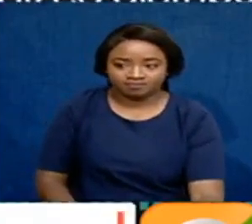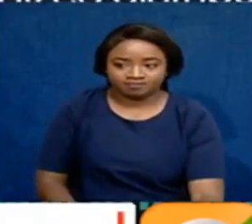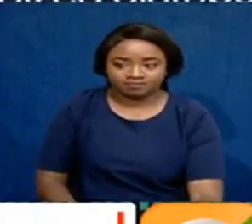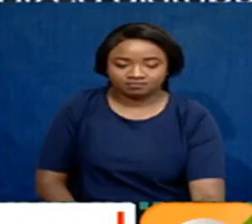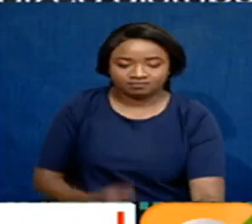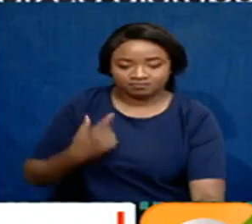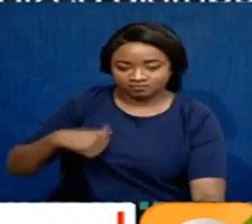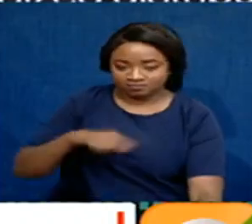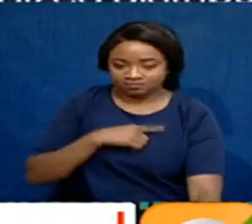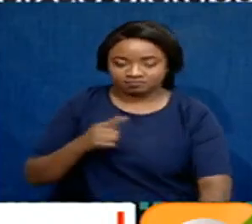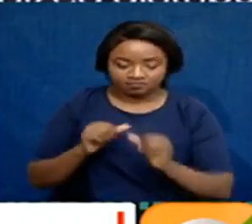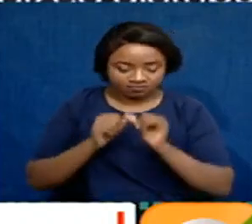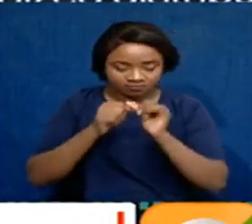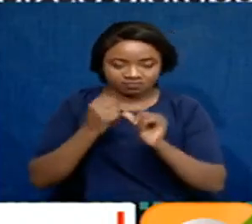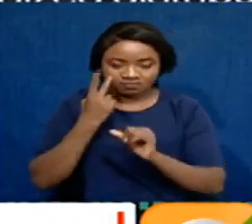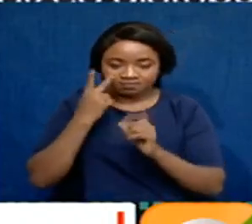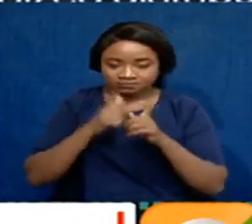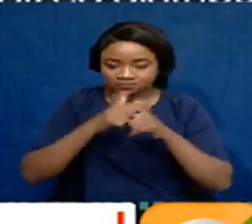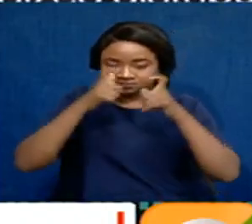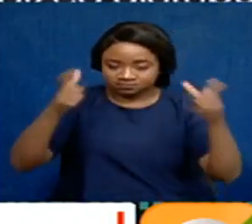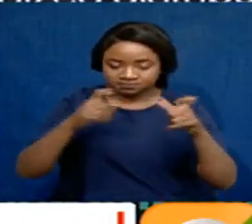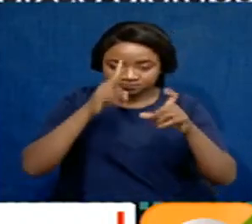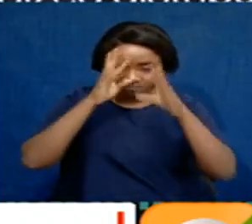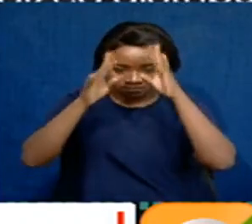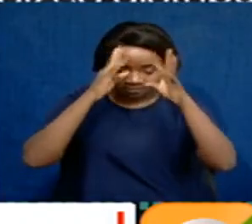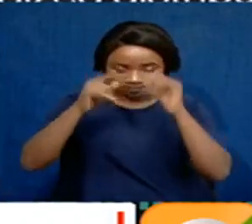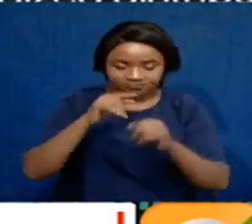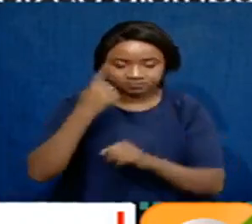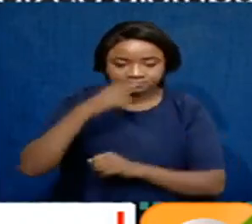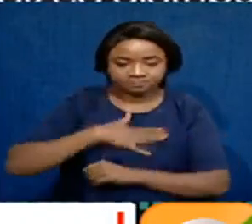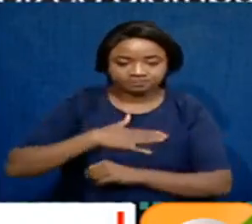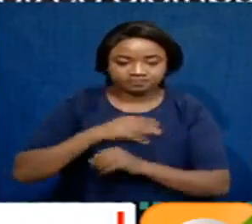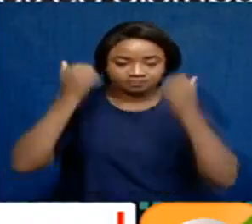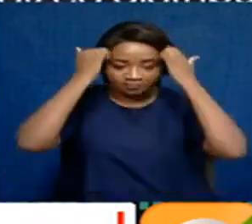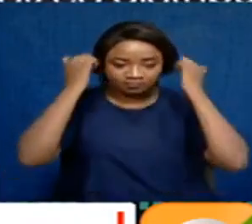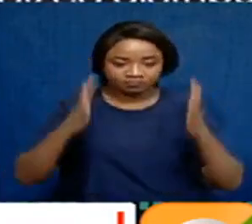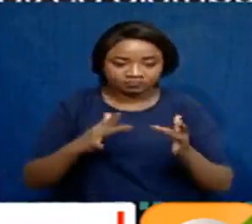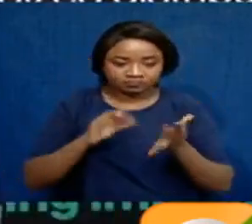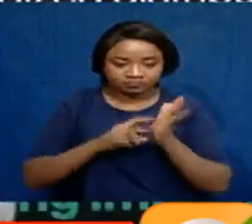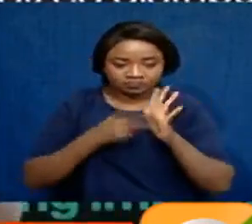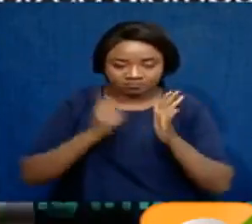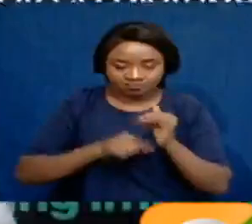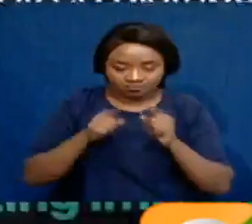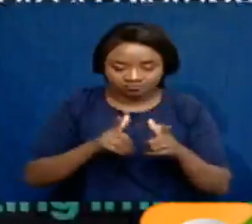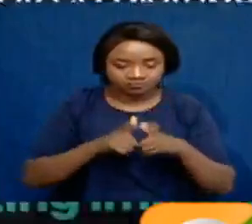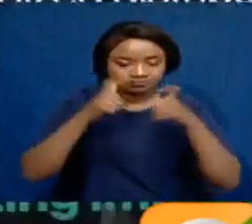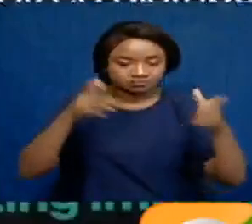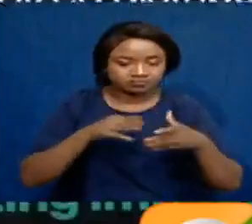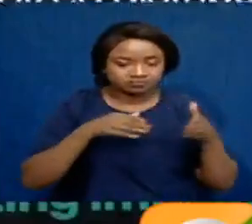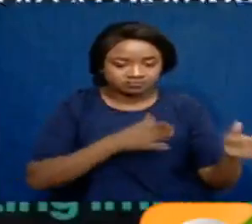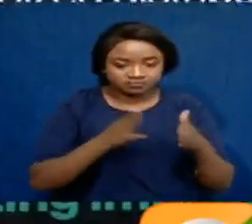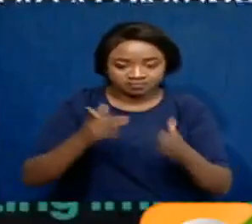great creativity from our students. So this is an opportunity to now turn this, the shelf things that we've